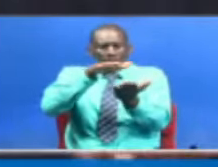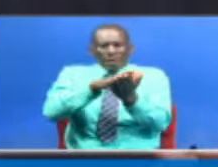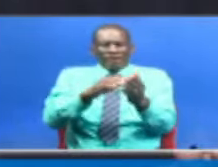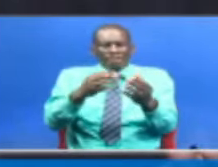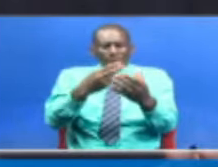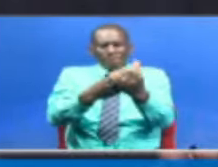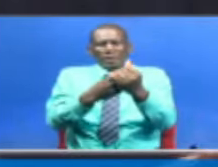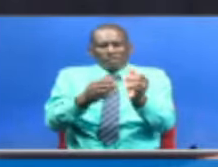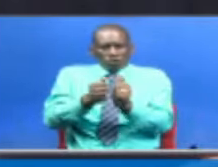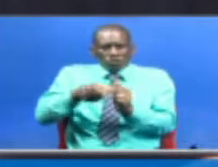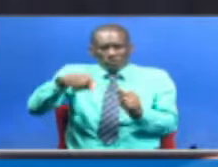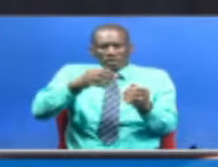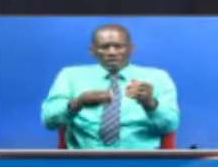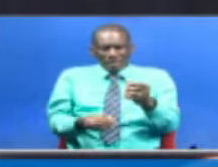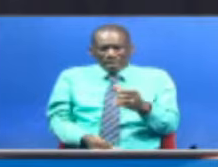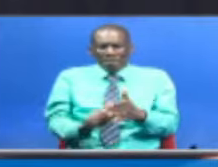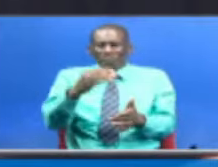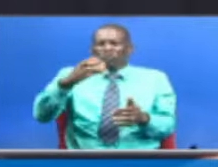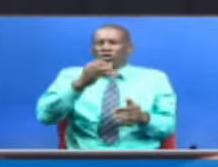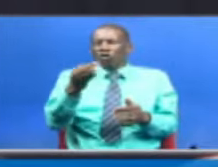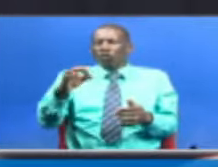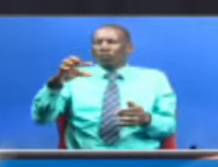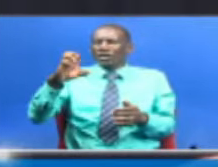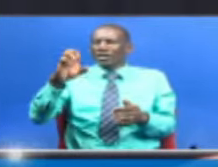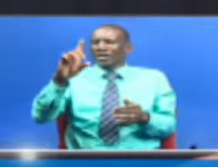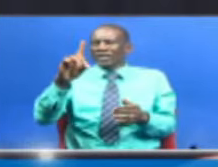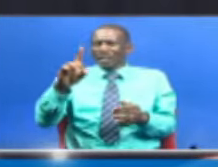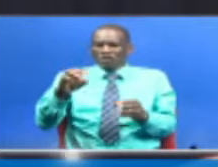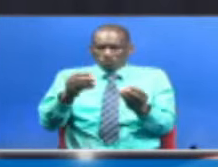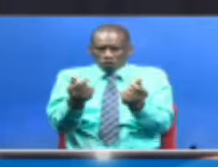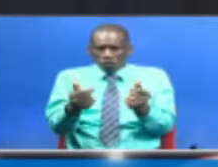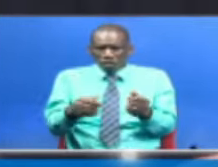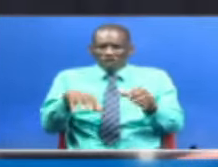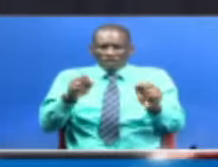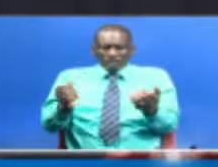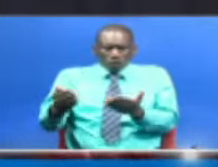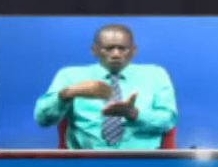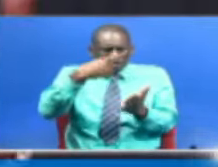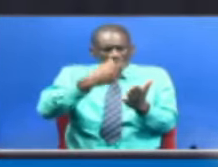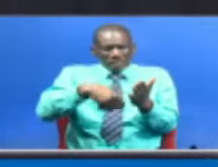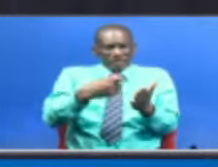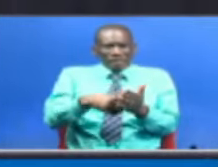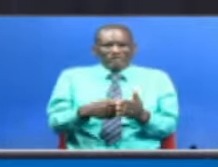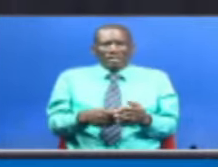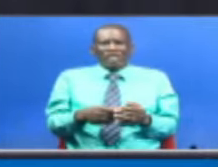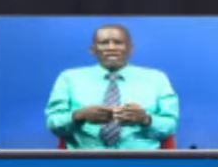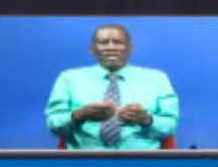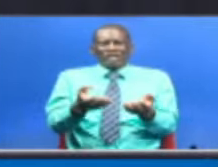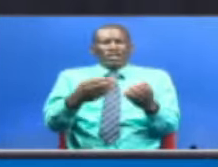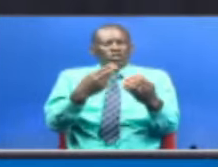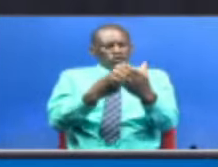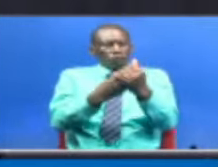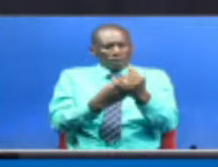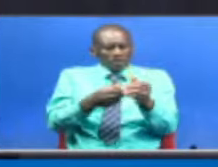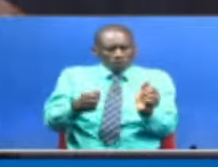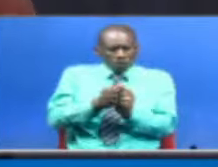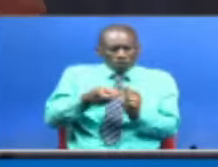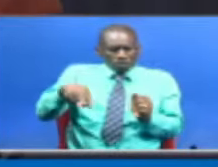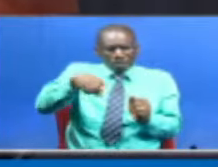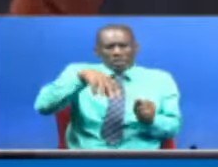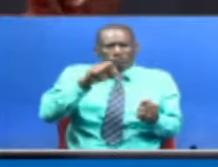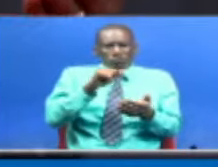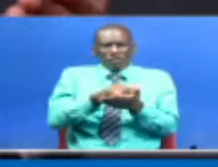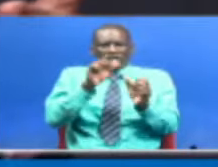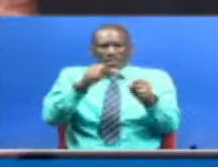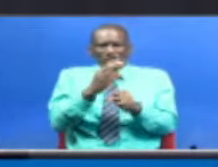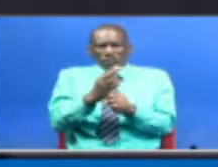built off-grid solutions, they are unable to collect the revenue. They will still need to partner with us to be able to use